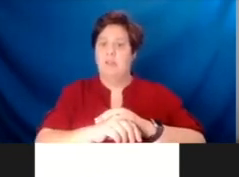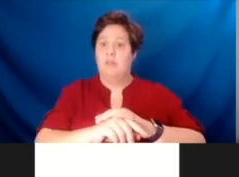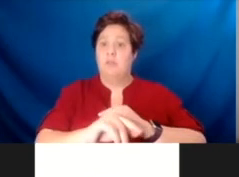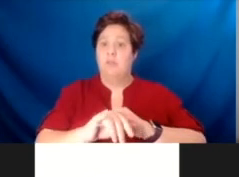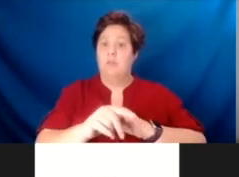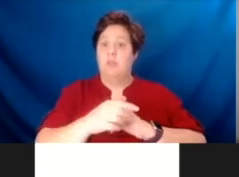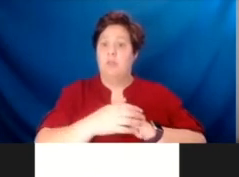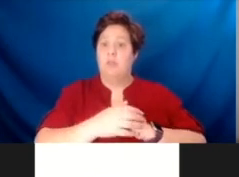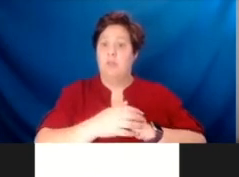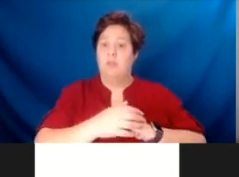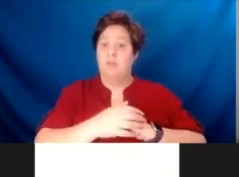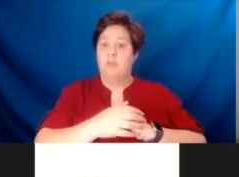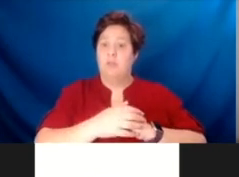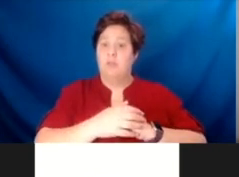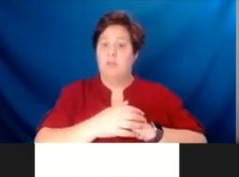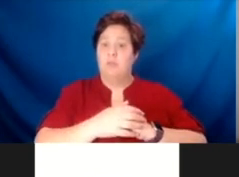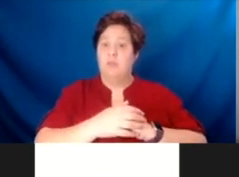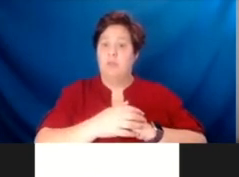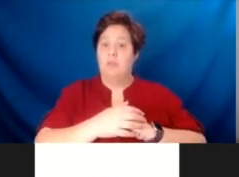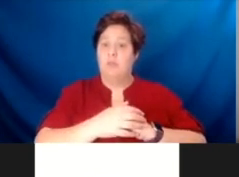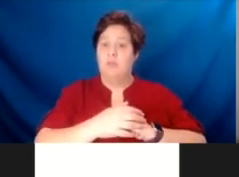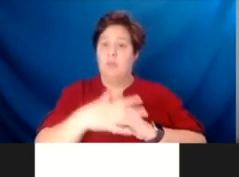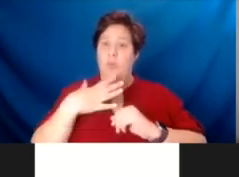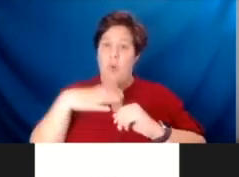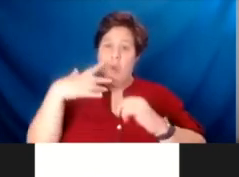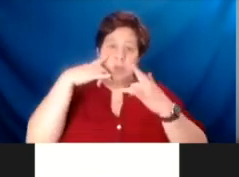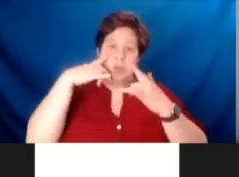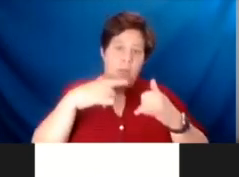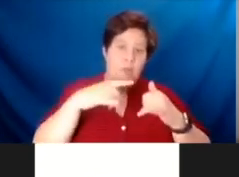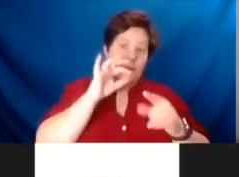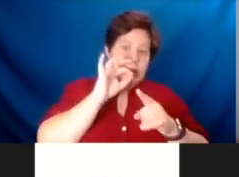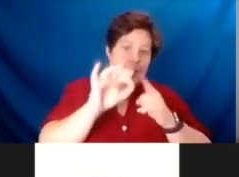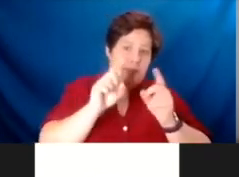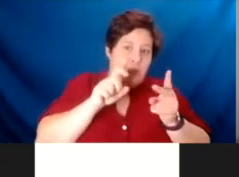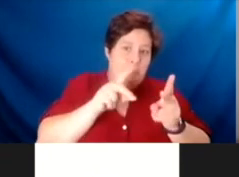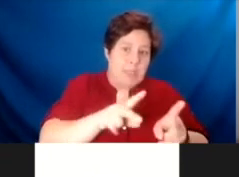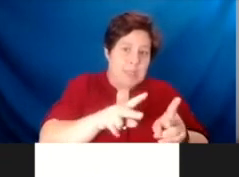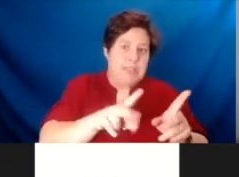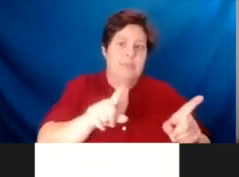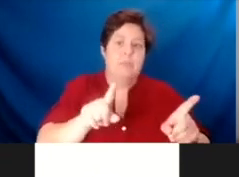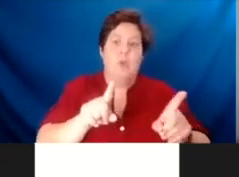to experiment with a certain medium, but also